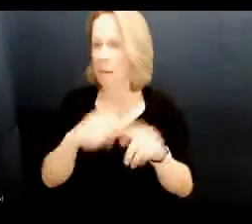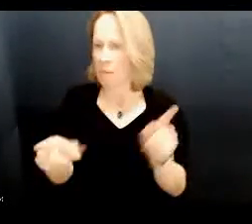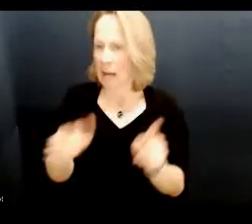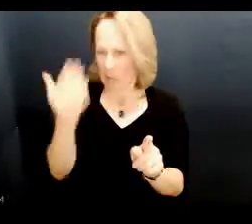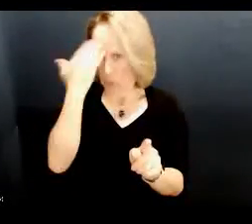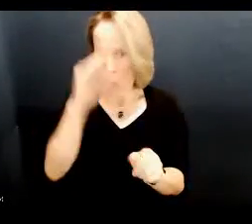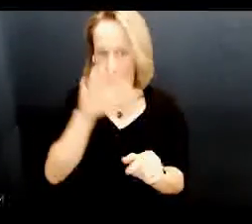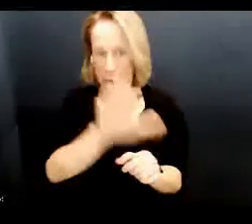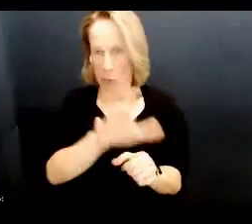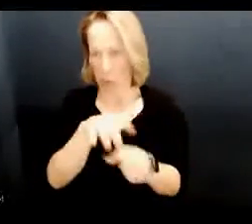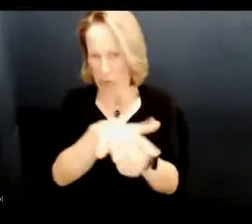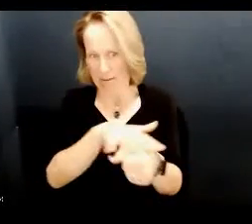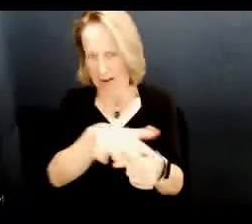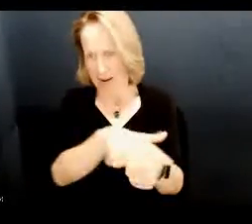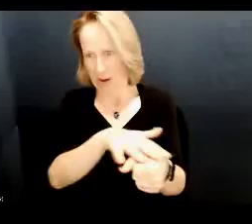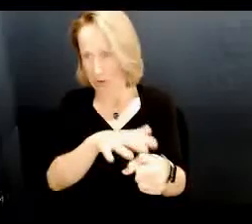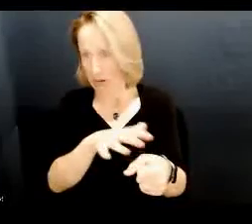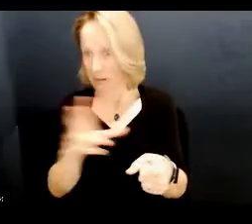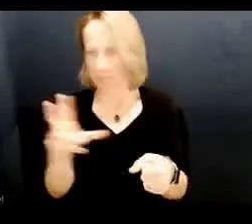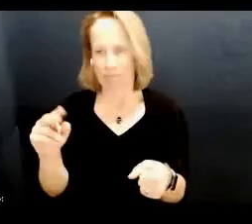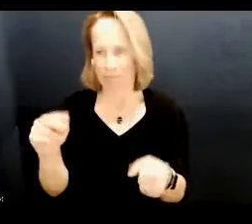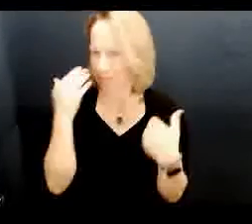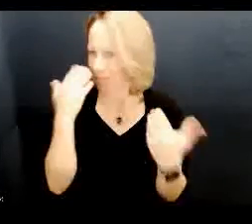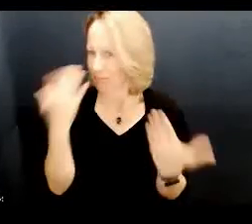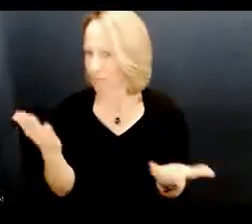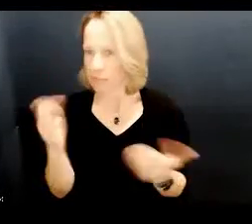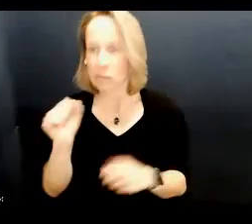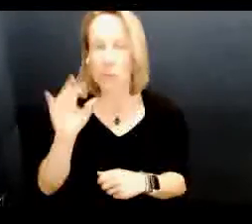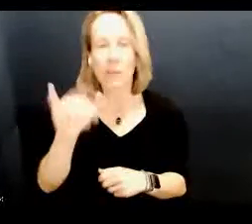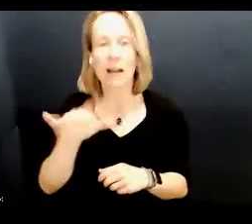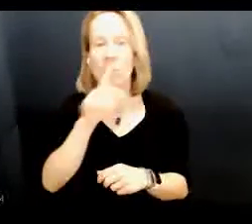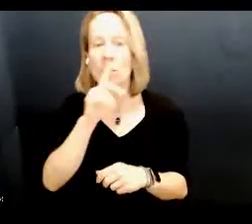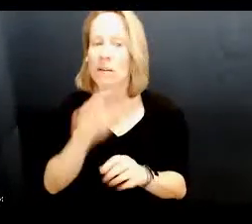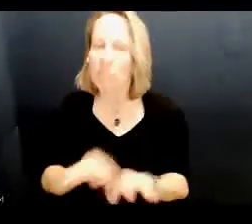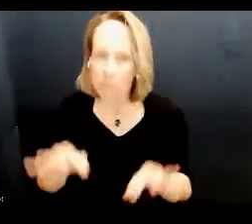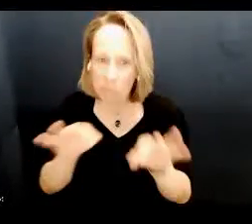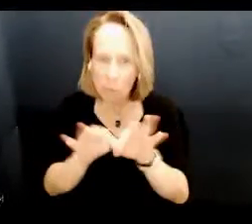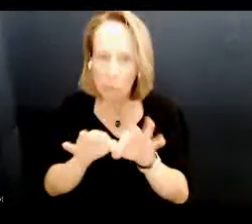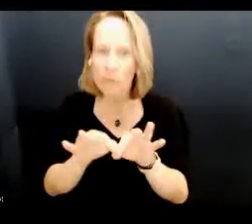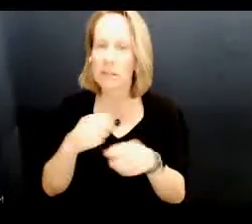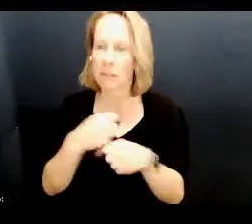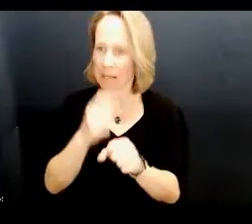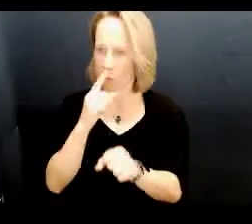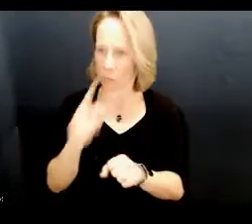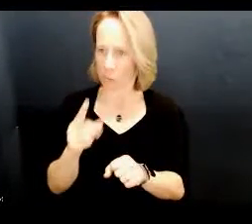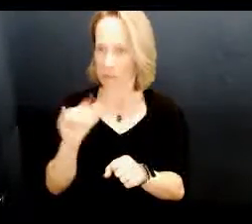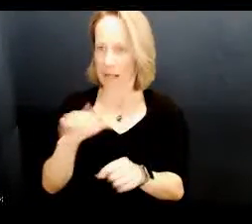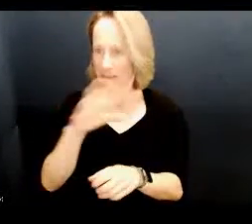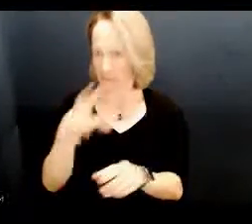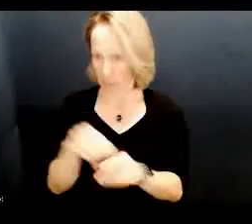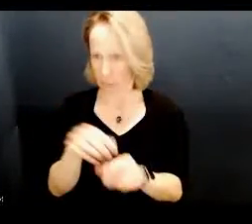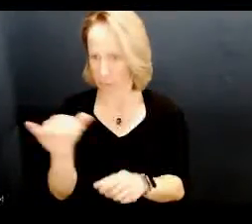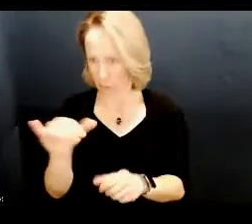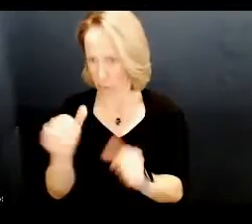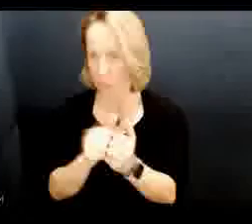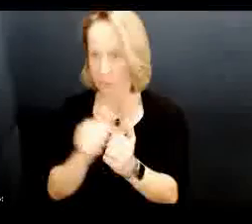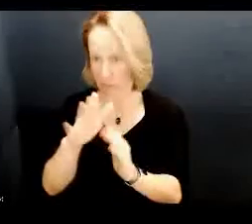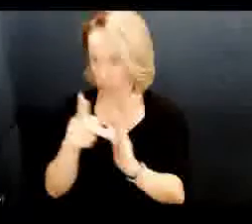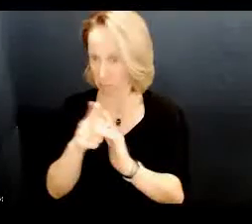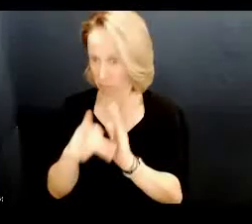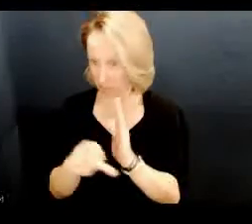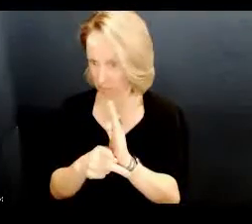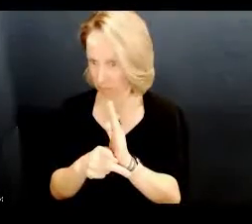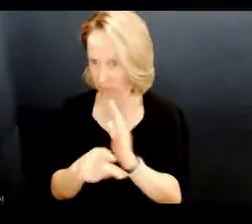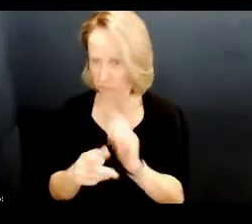communities. And so this is really, really important to make sure you're capturing that in your protocol. And it's